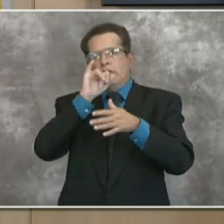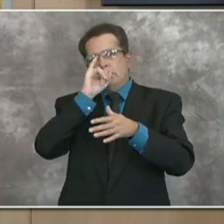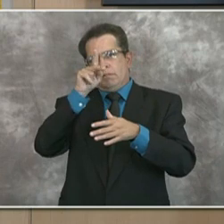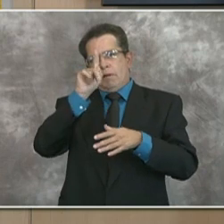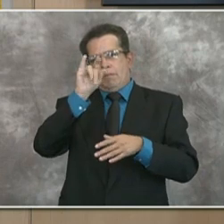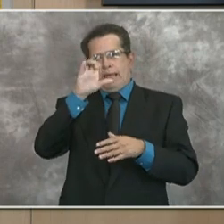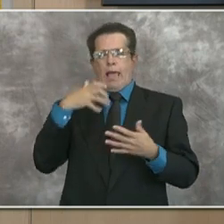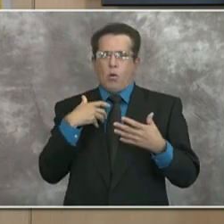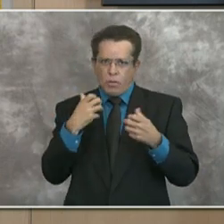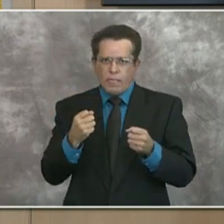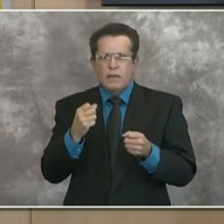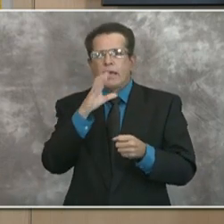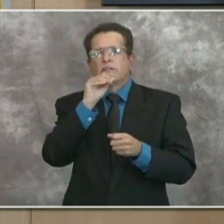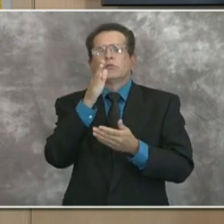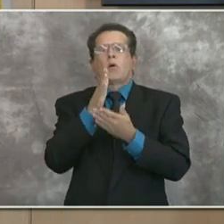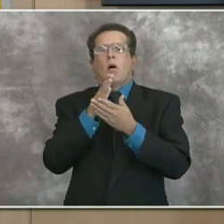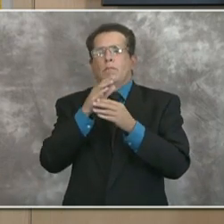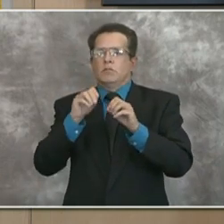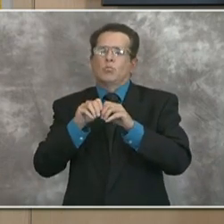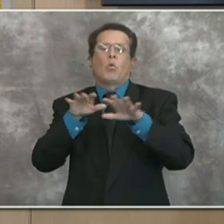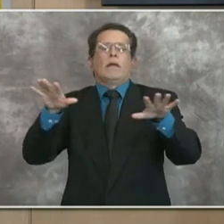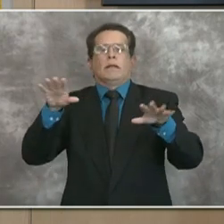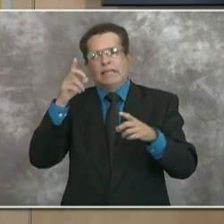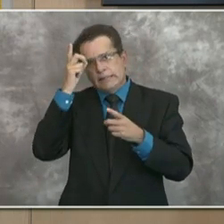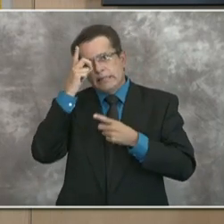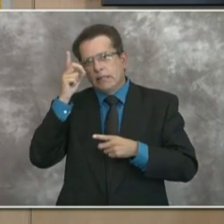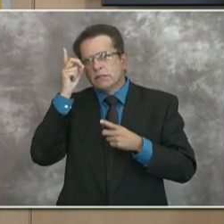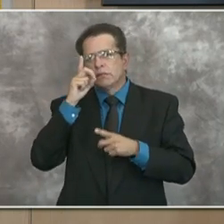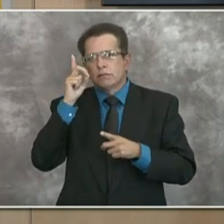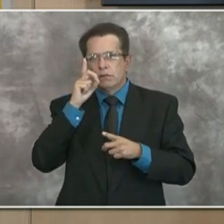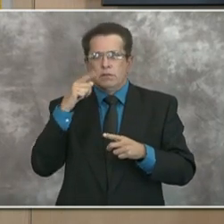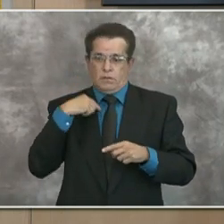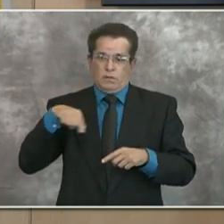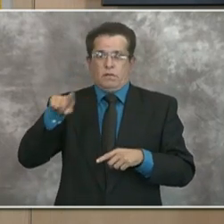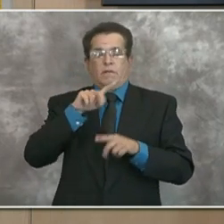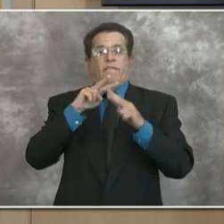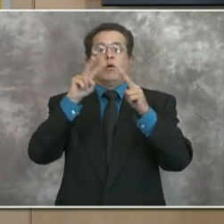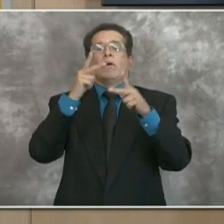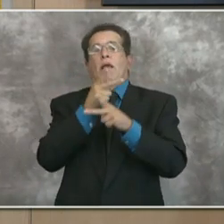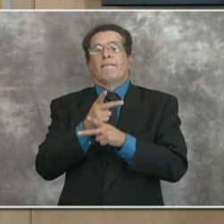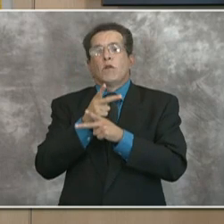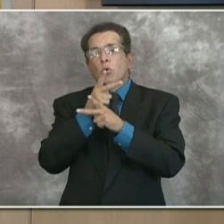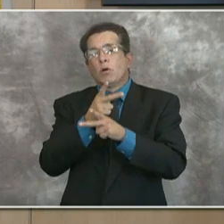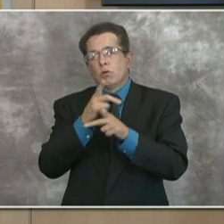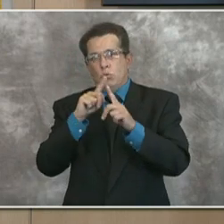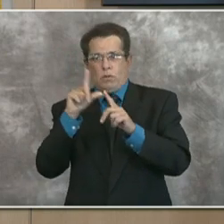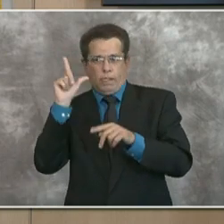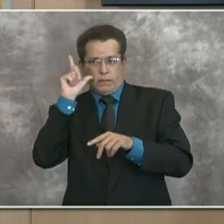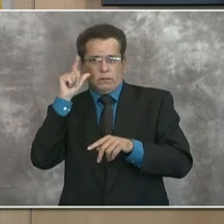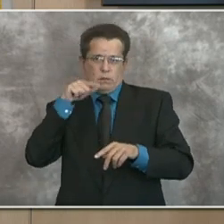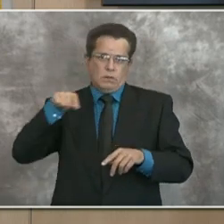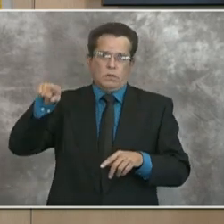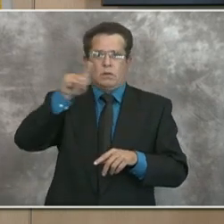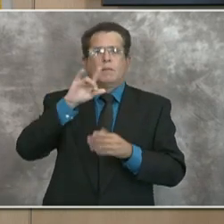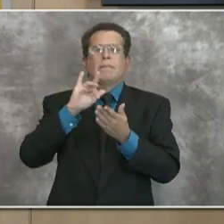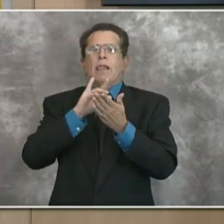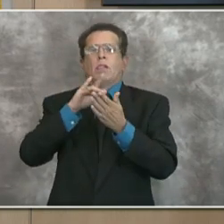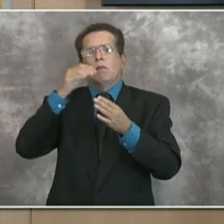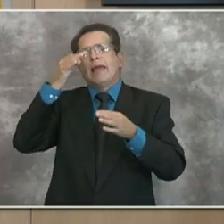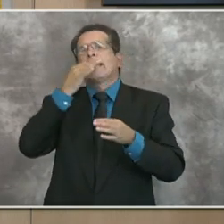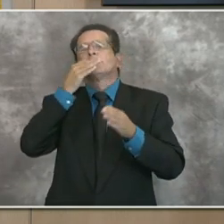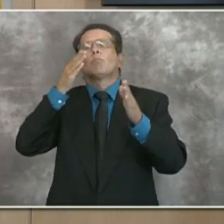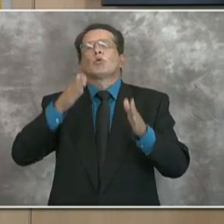health and stopping the spread of this disease, and we've been very careful to listen to our medical